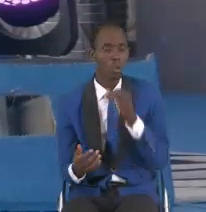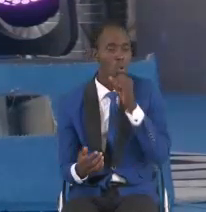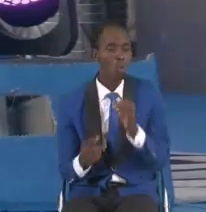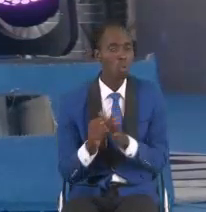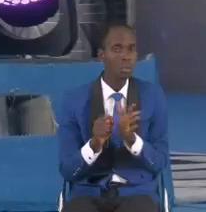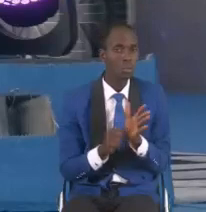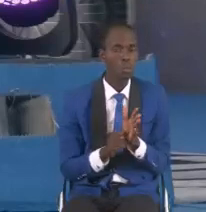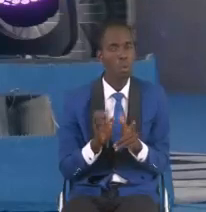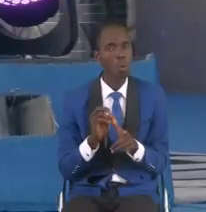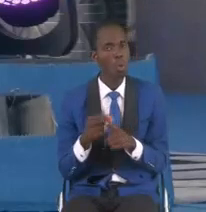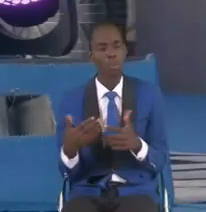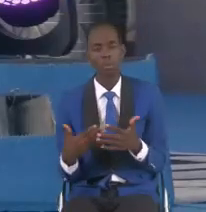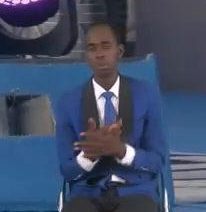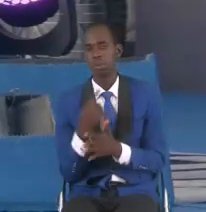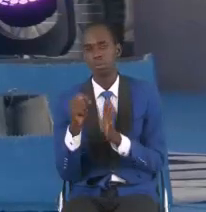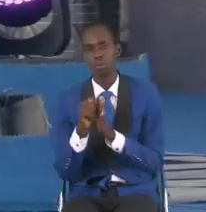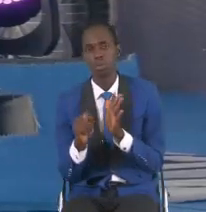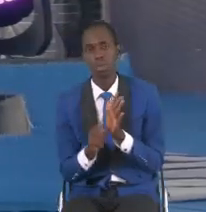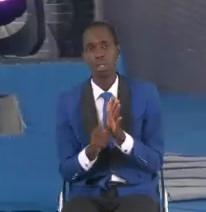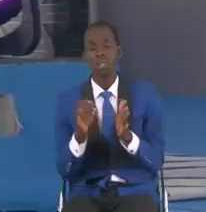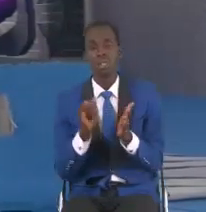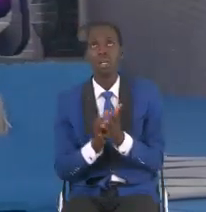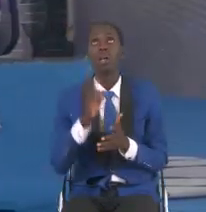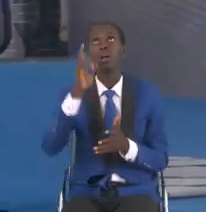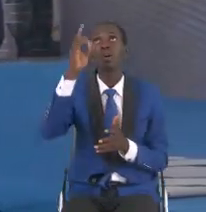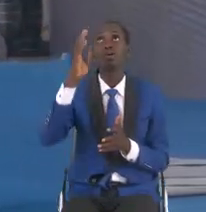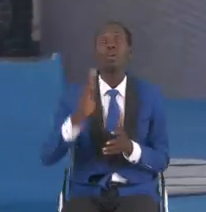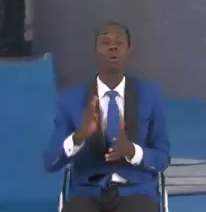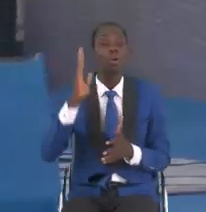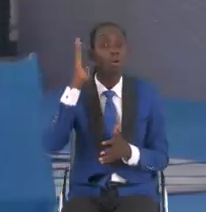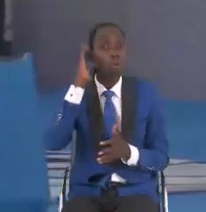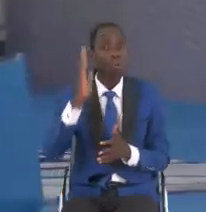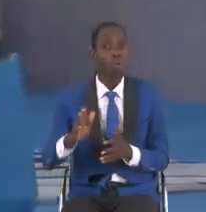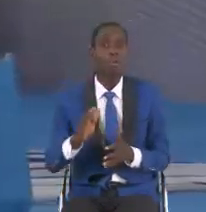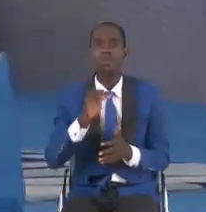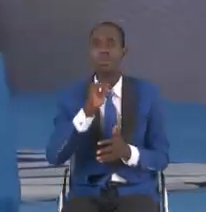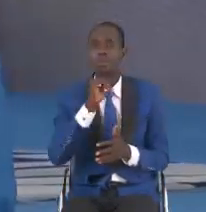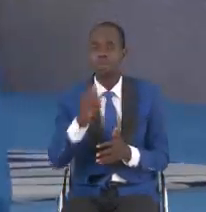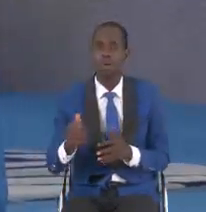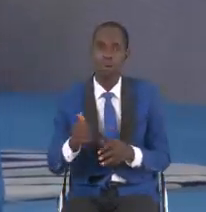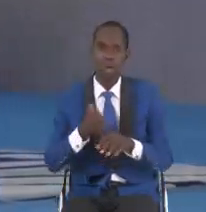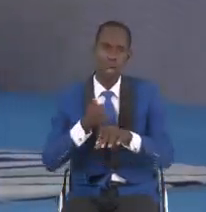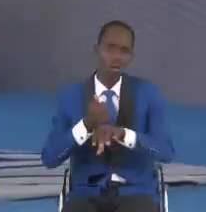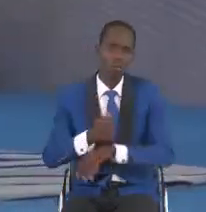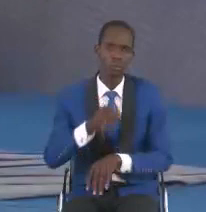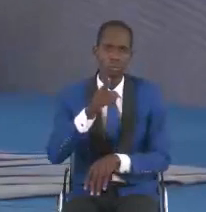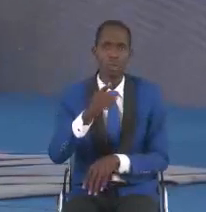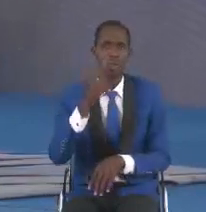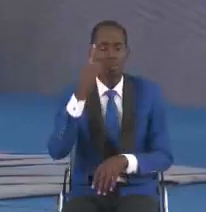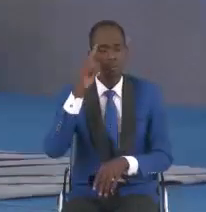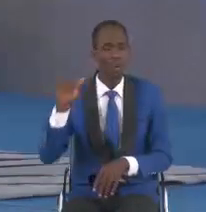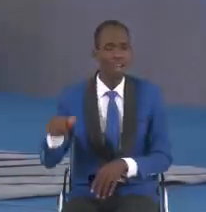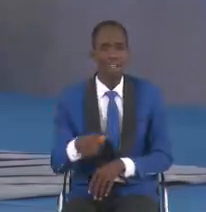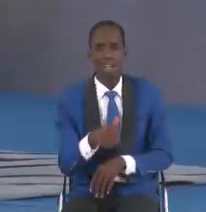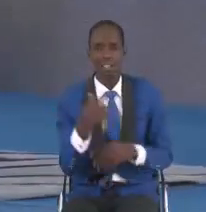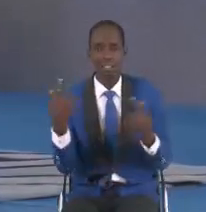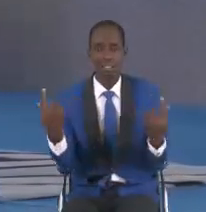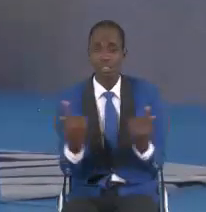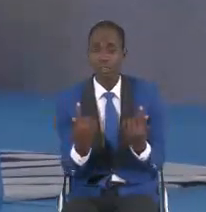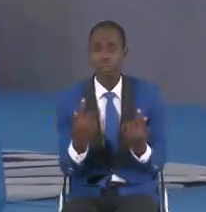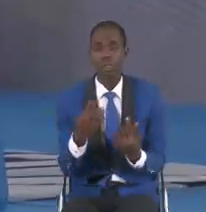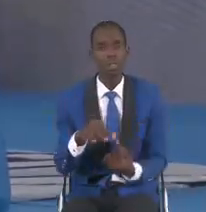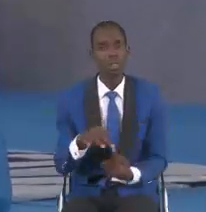or New Testament, that God will not condemn you for any sin